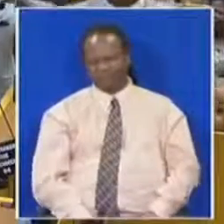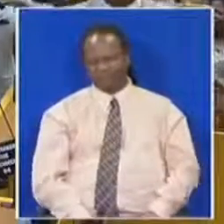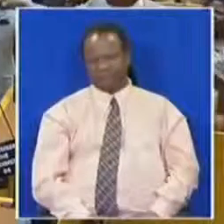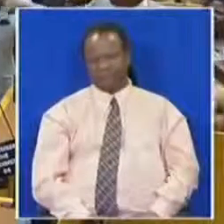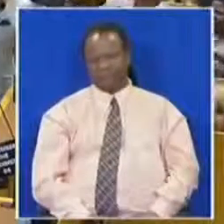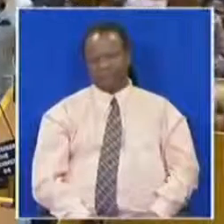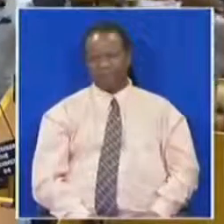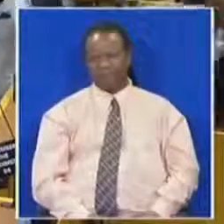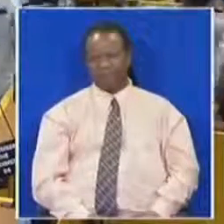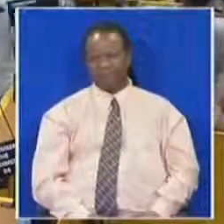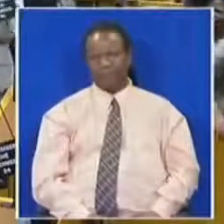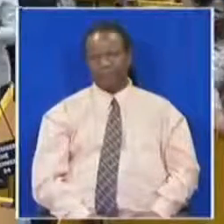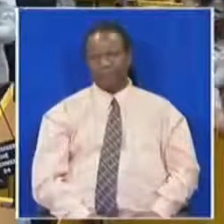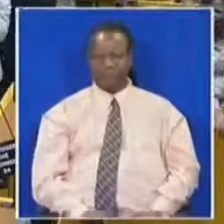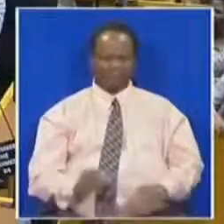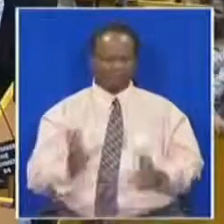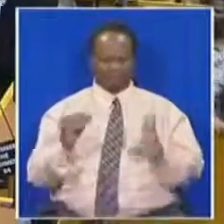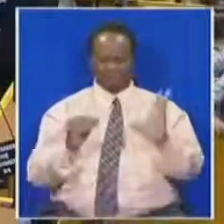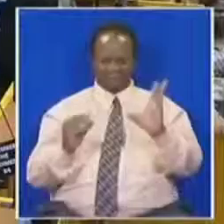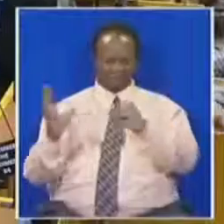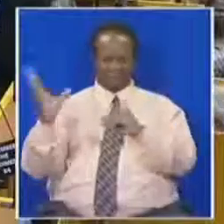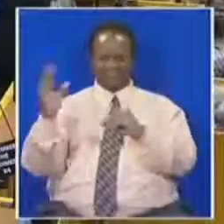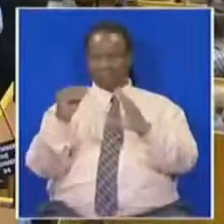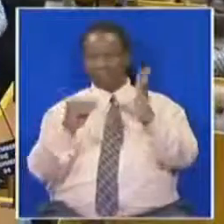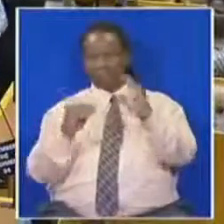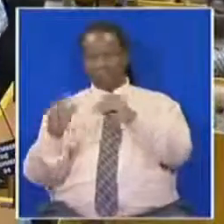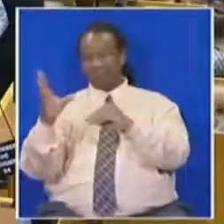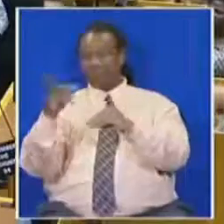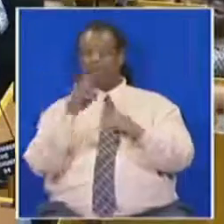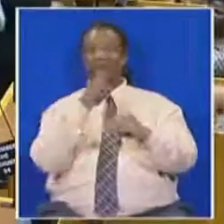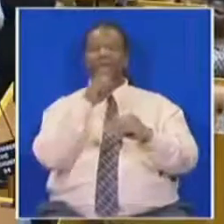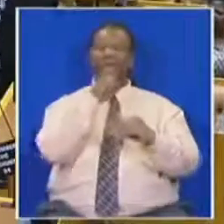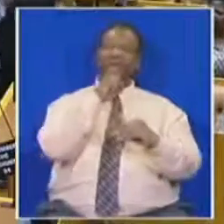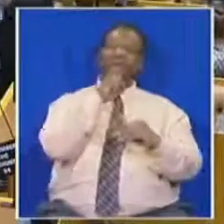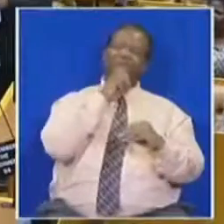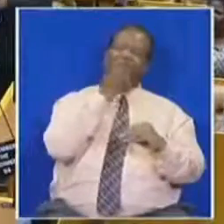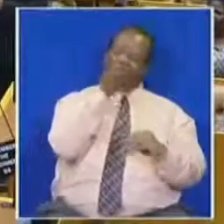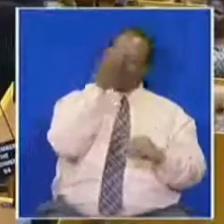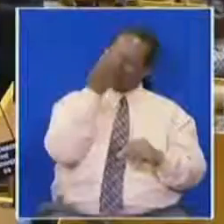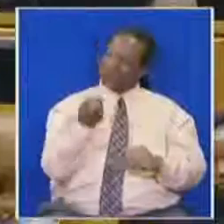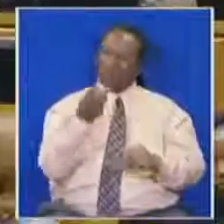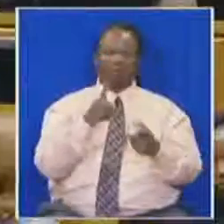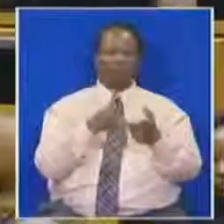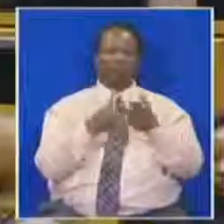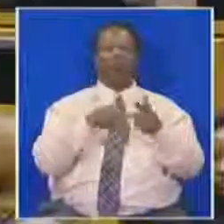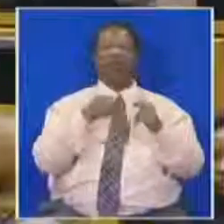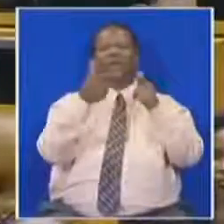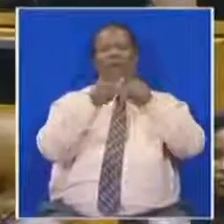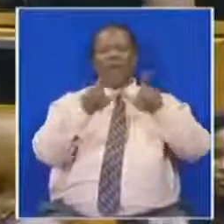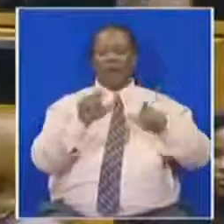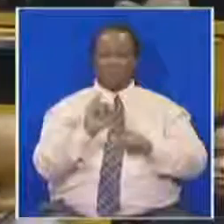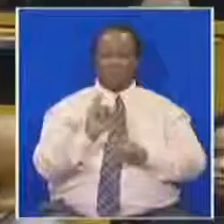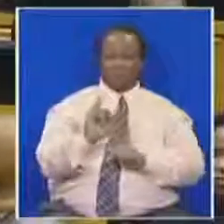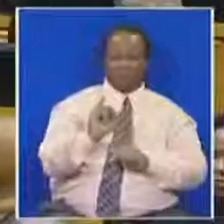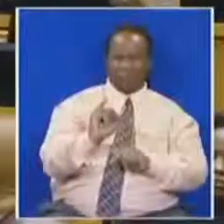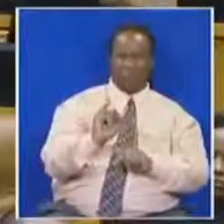Oh, racist and a sellout. Racist. You see my man, the racist.